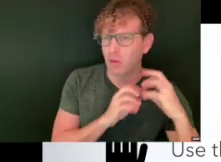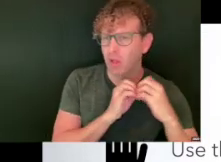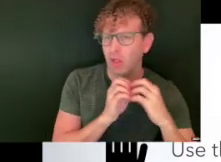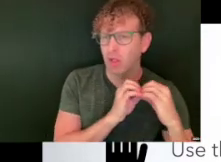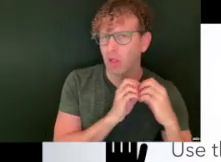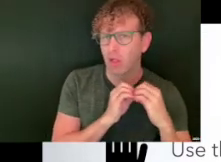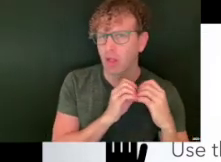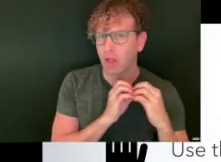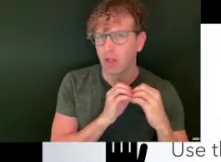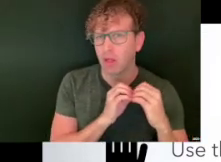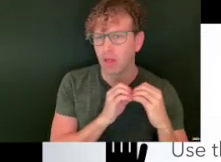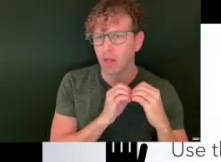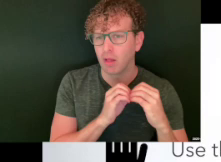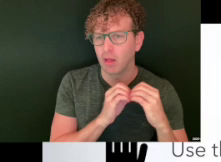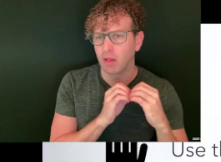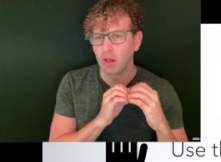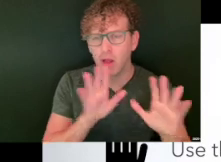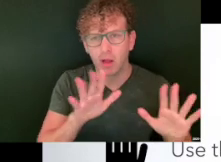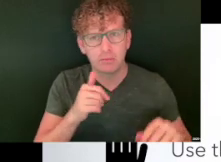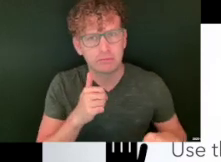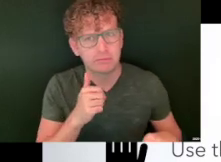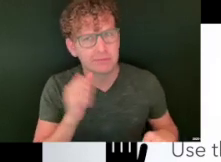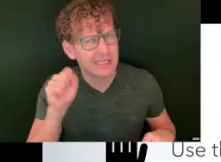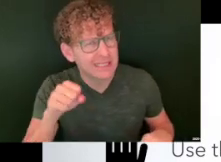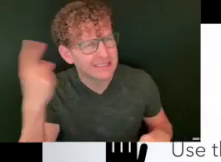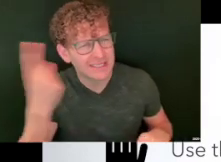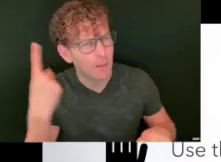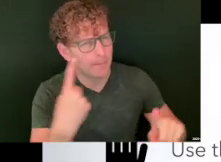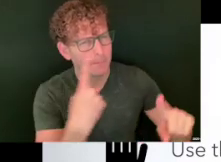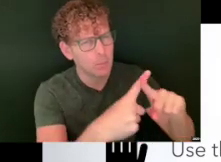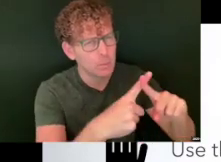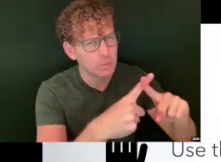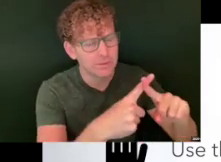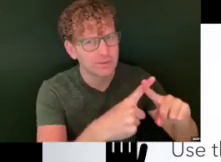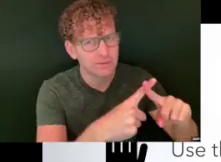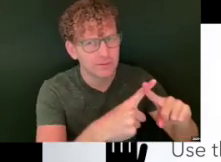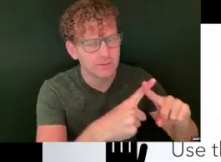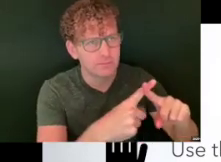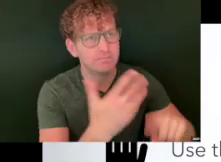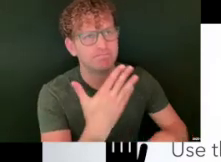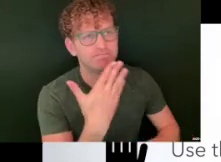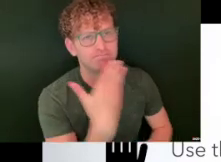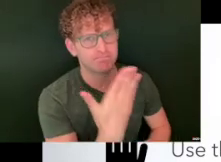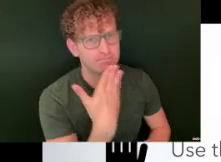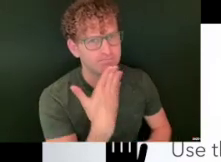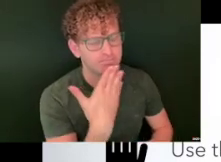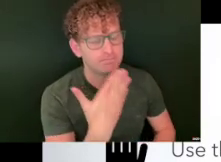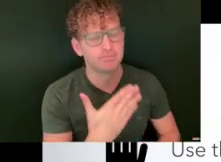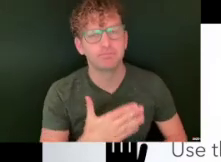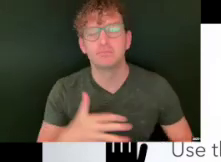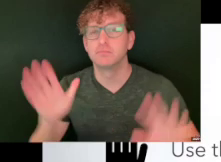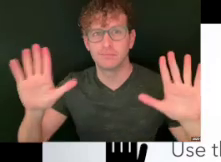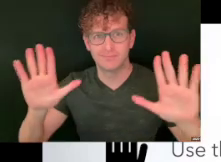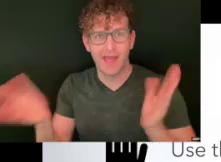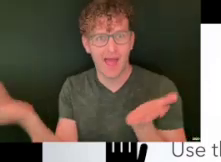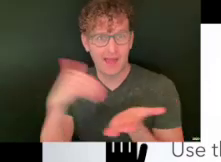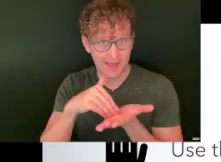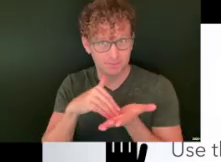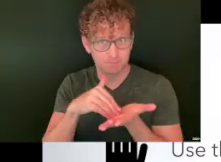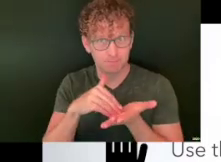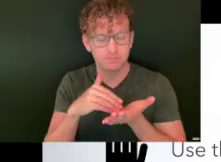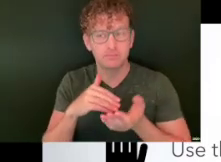do, as we proposed in our March 5th public work group, we are implementing our